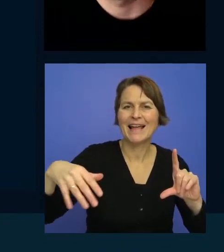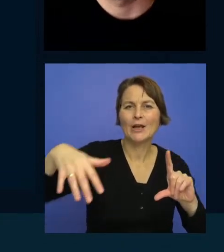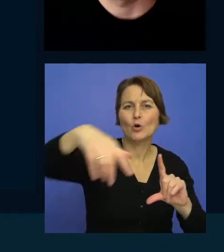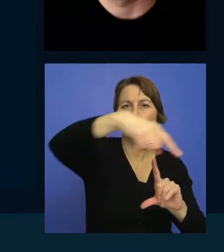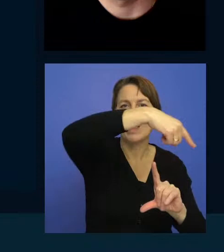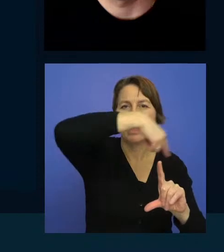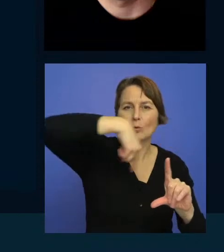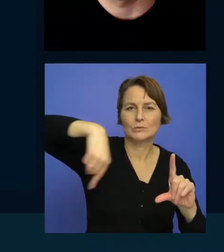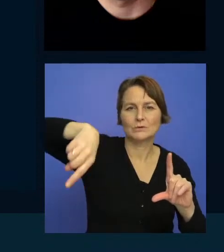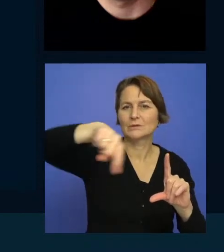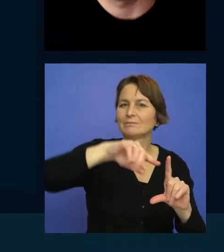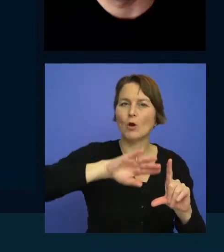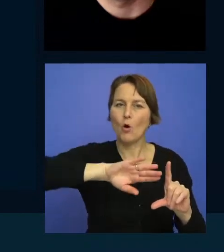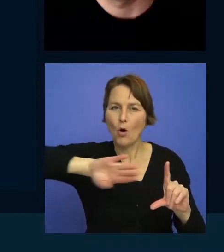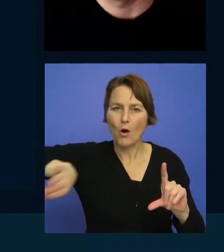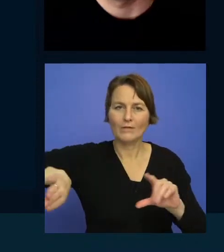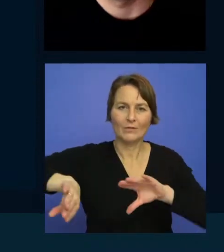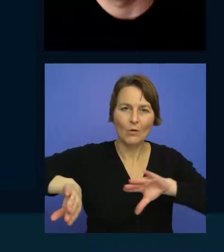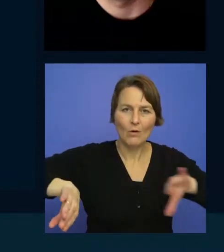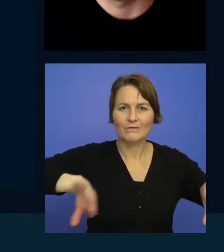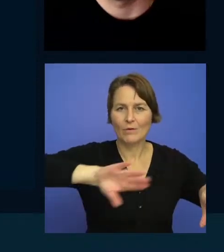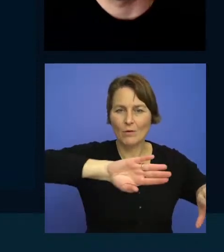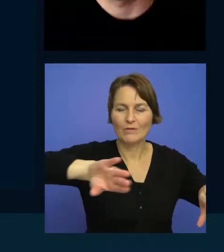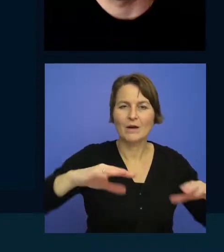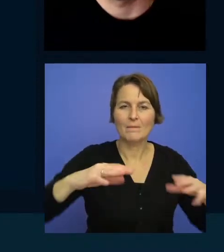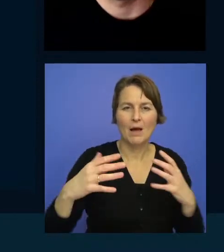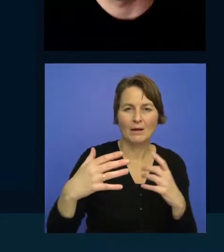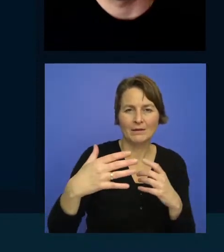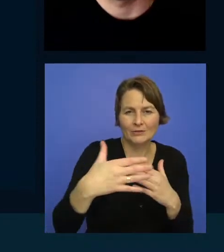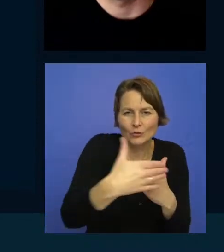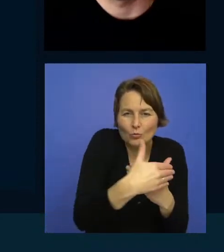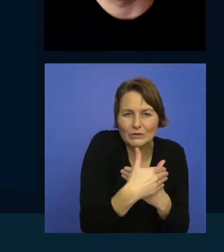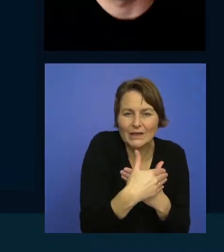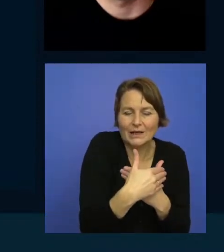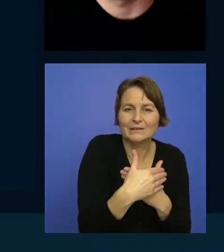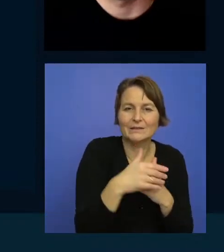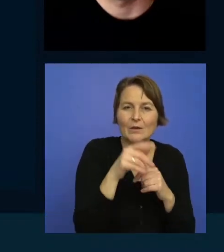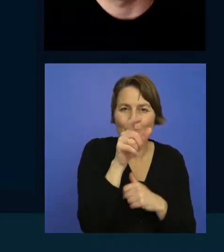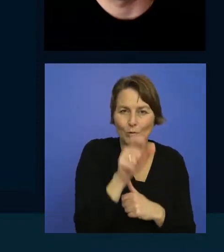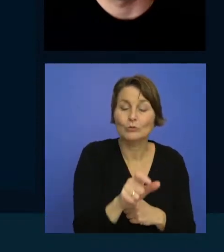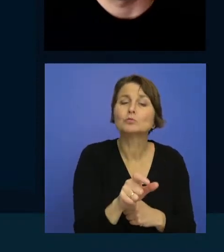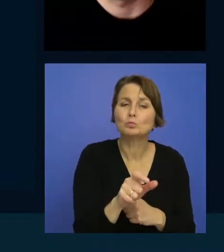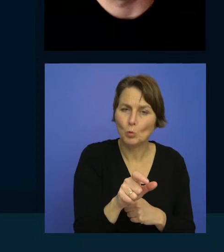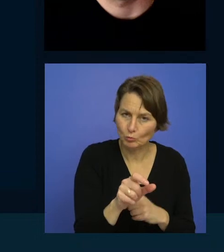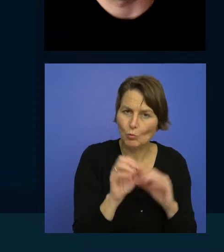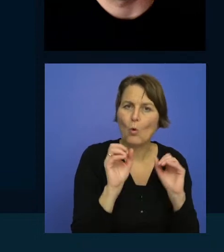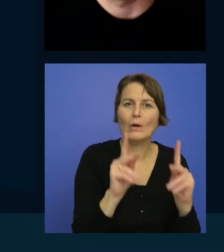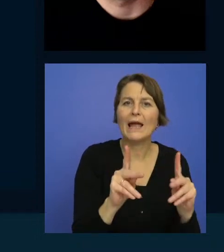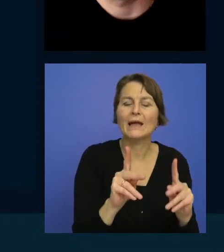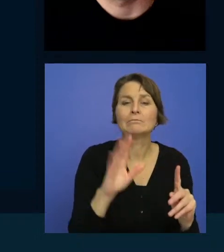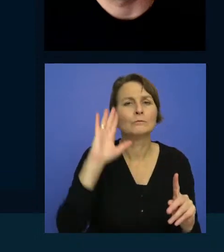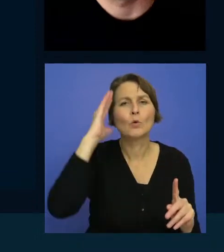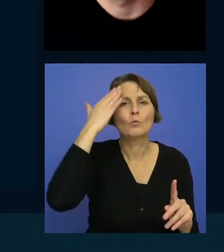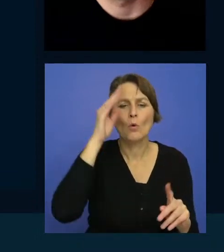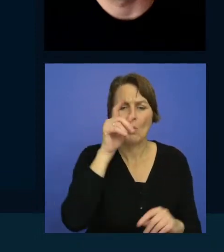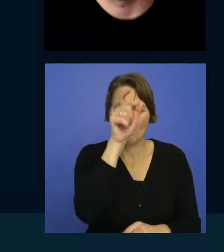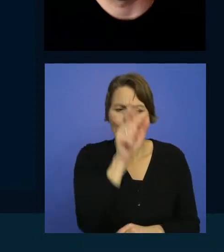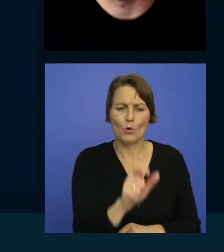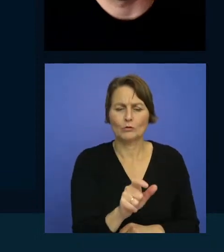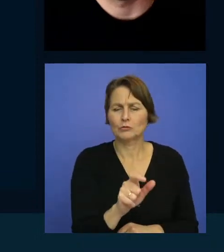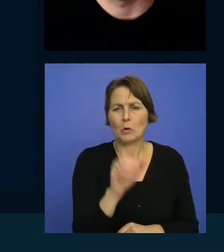protect the privacy of individuals, but often small enough to still allow us to use the data. Differential privacy